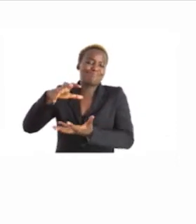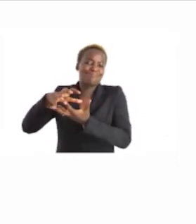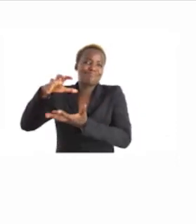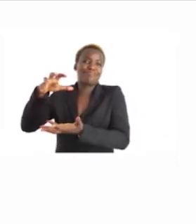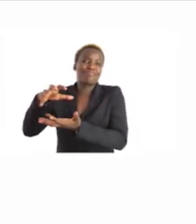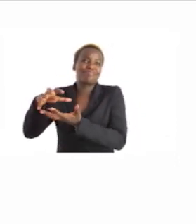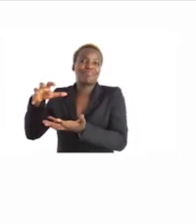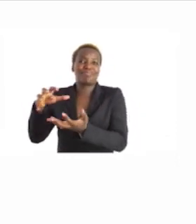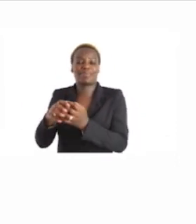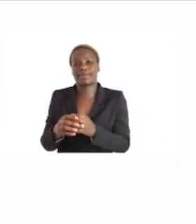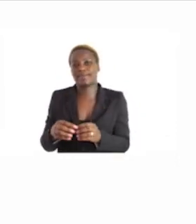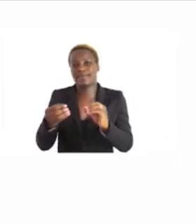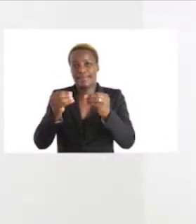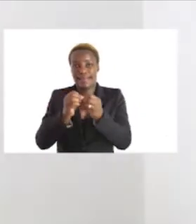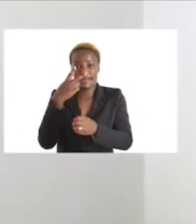see in the box. All right.